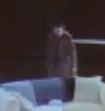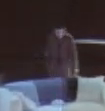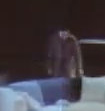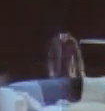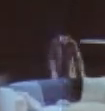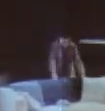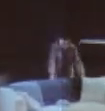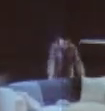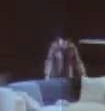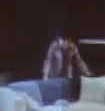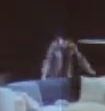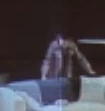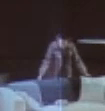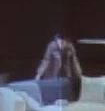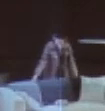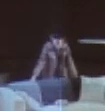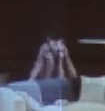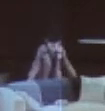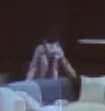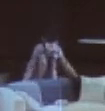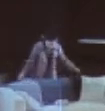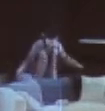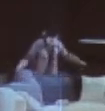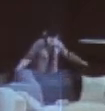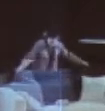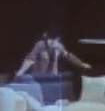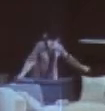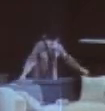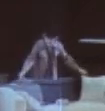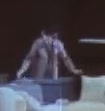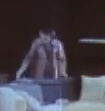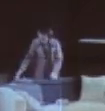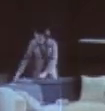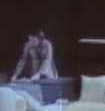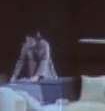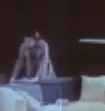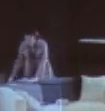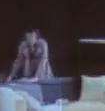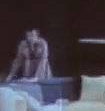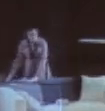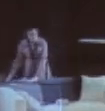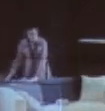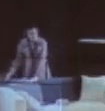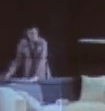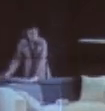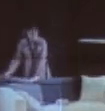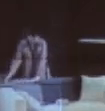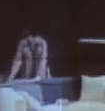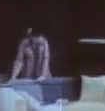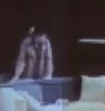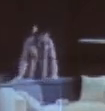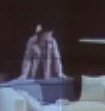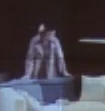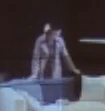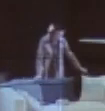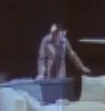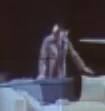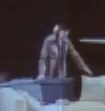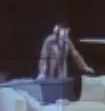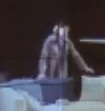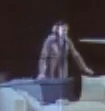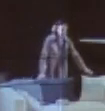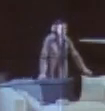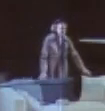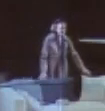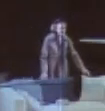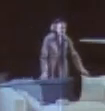it's okay we just wanted to stop by for a few minutes we should go soon yeah they changed the